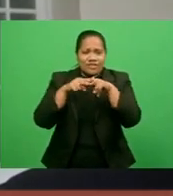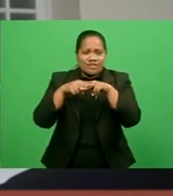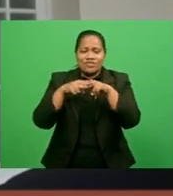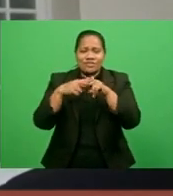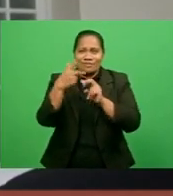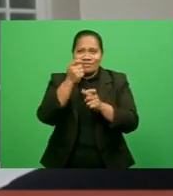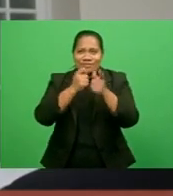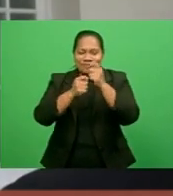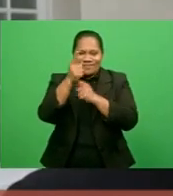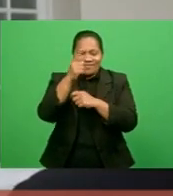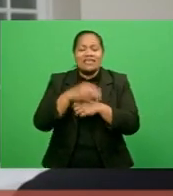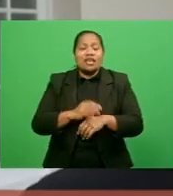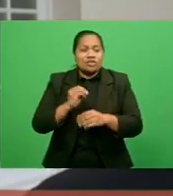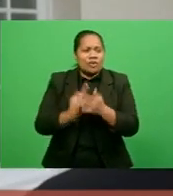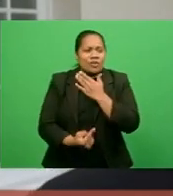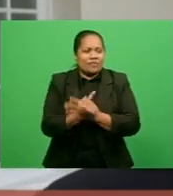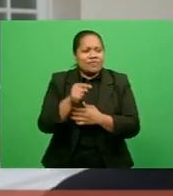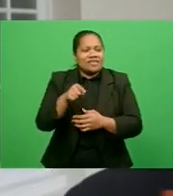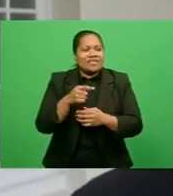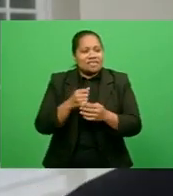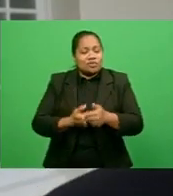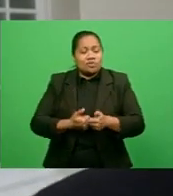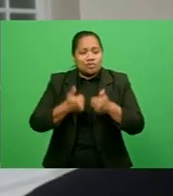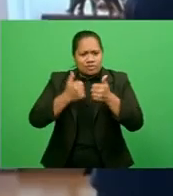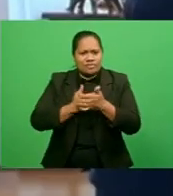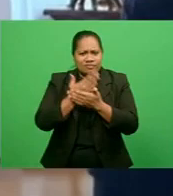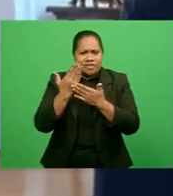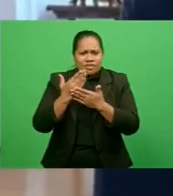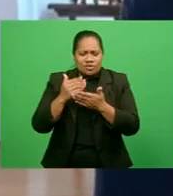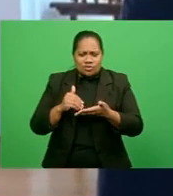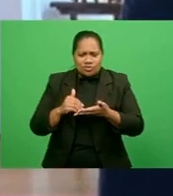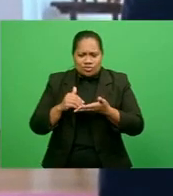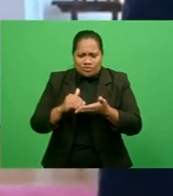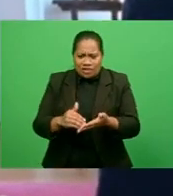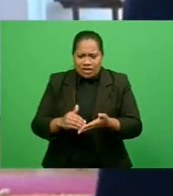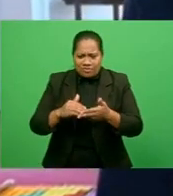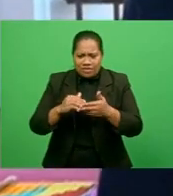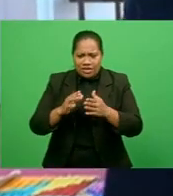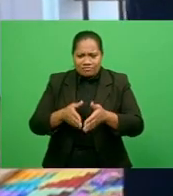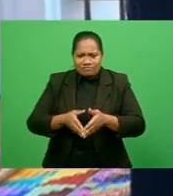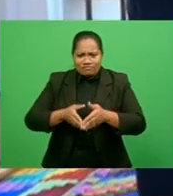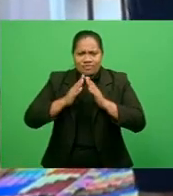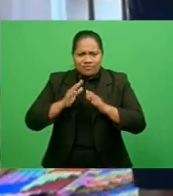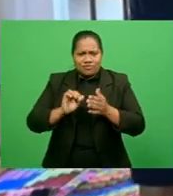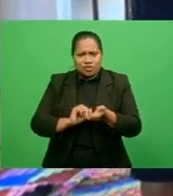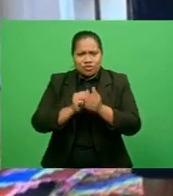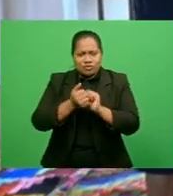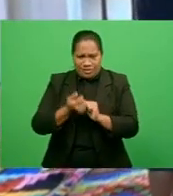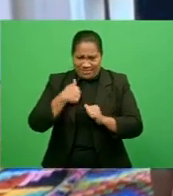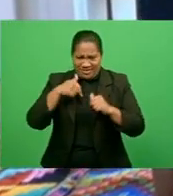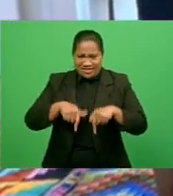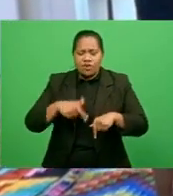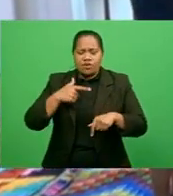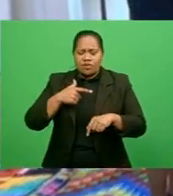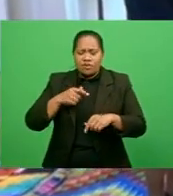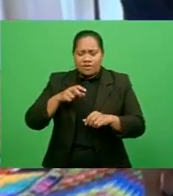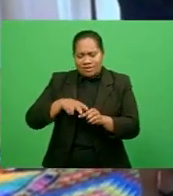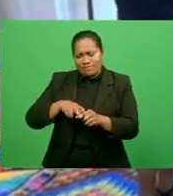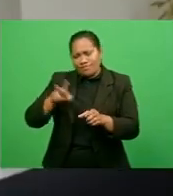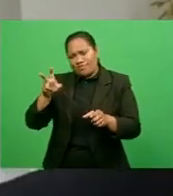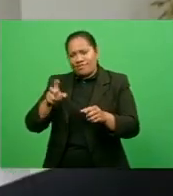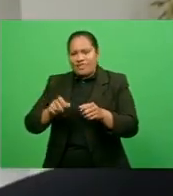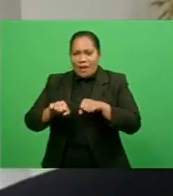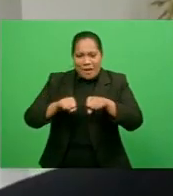This is a good way to help revive the sport locally. I'm here because I'm a retired boxer, and I hope that this will